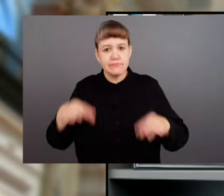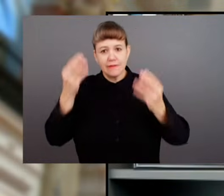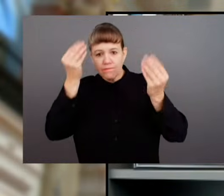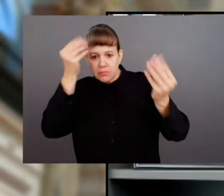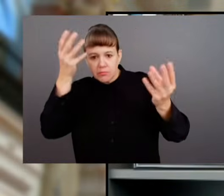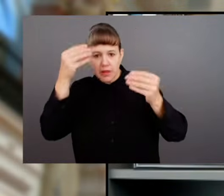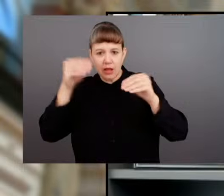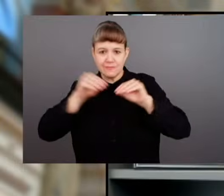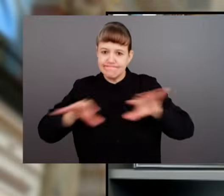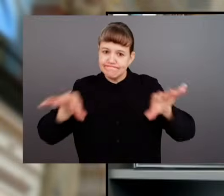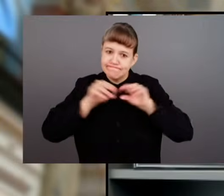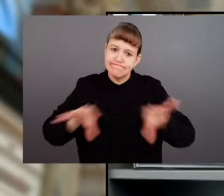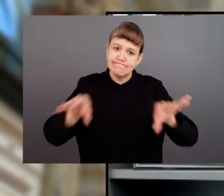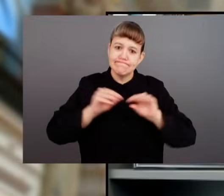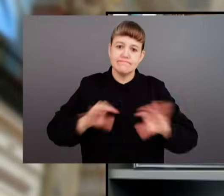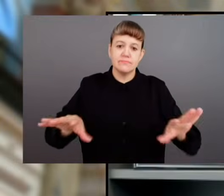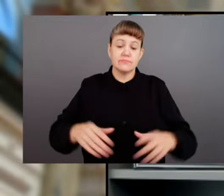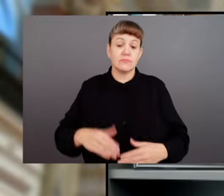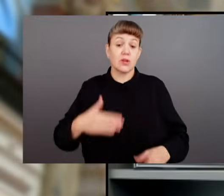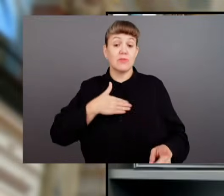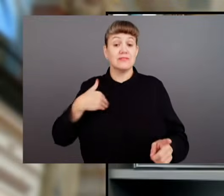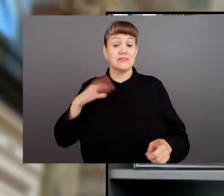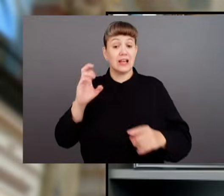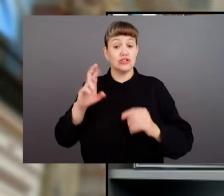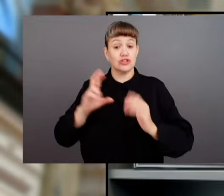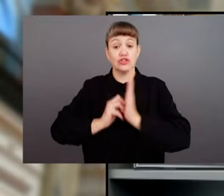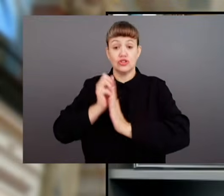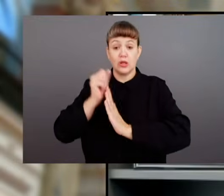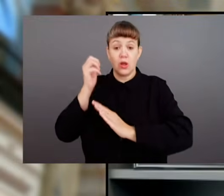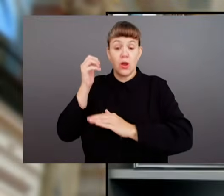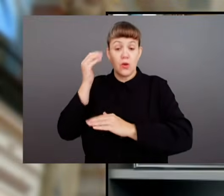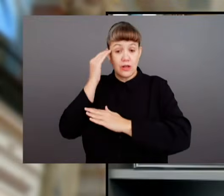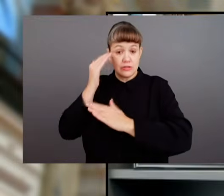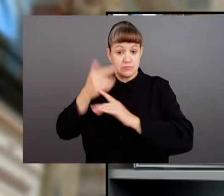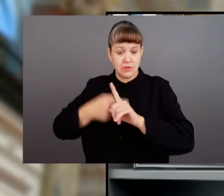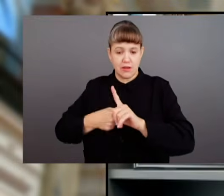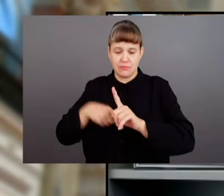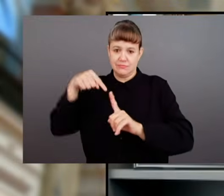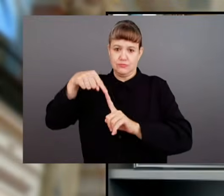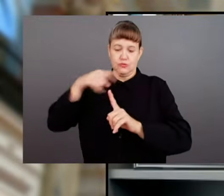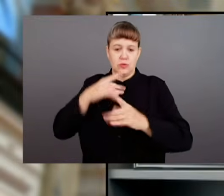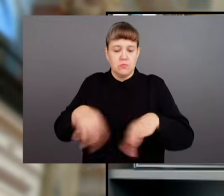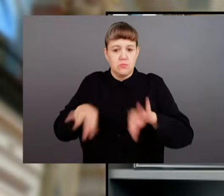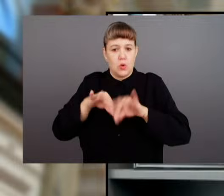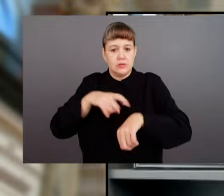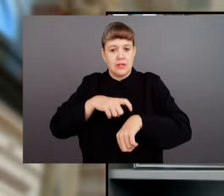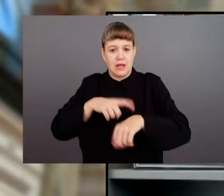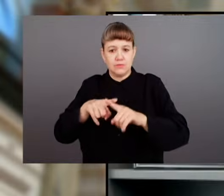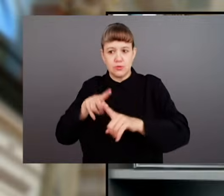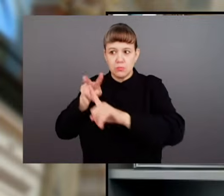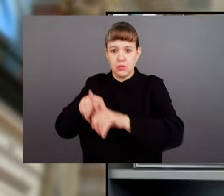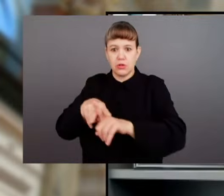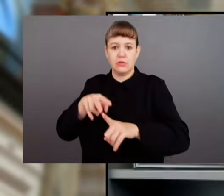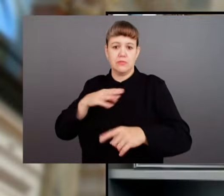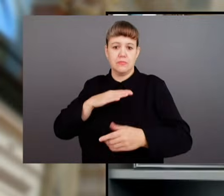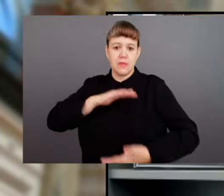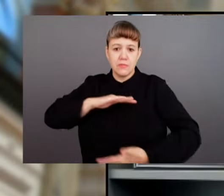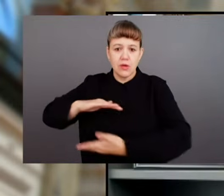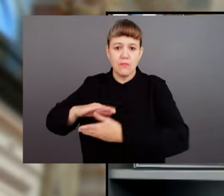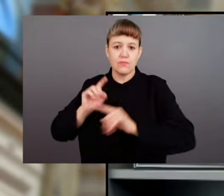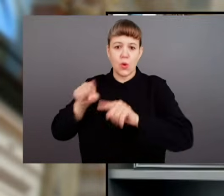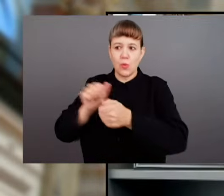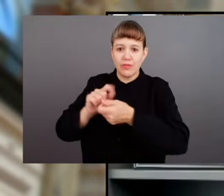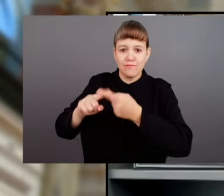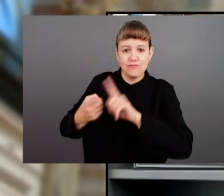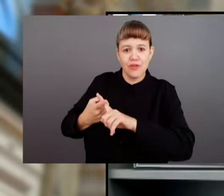time to go book a mammogram, go with your friends, book an appointment, make some great memories together, and save the